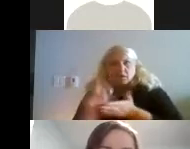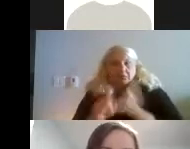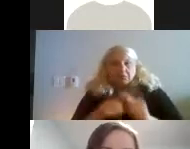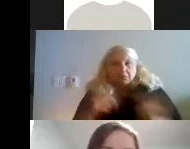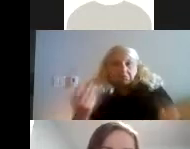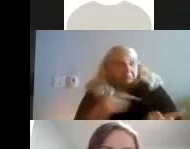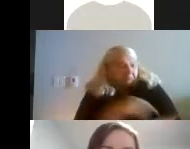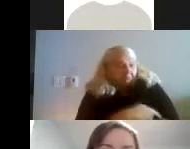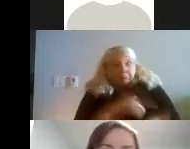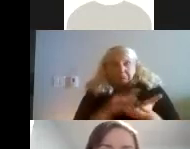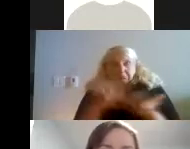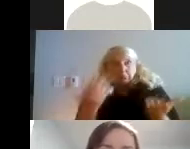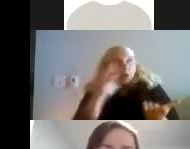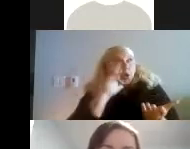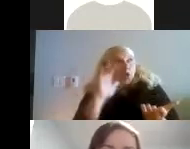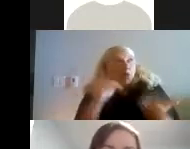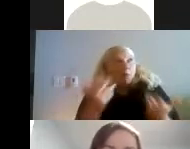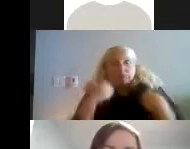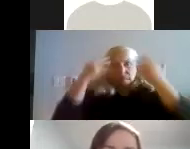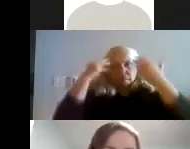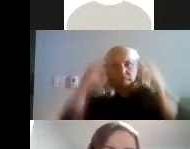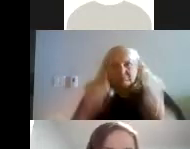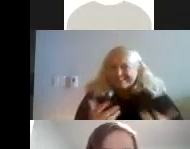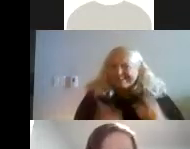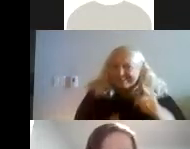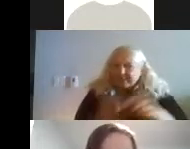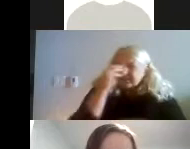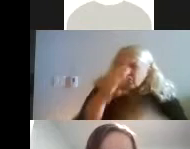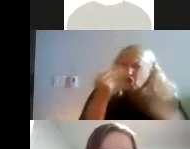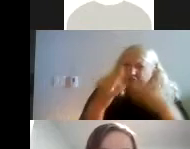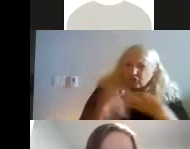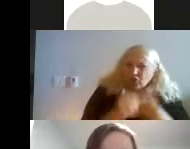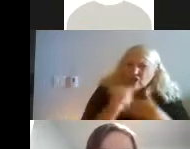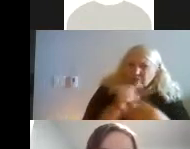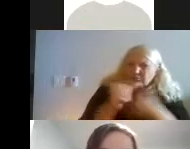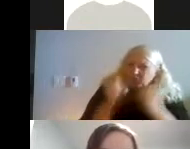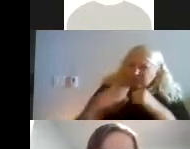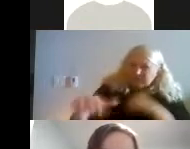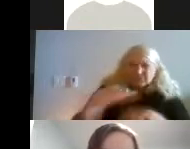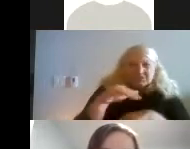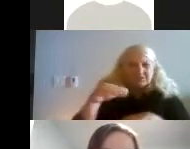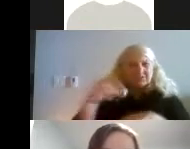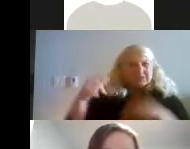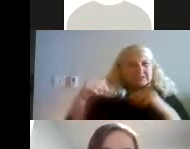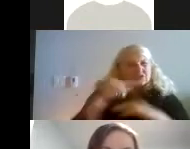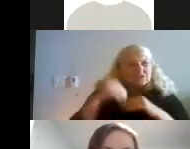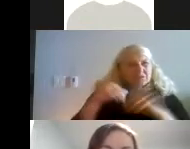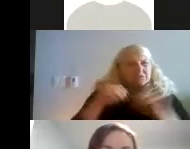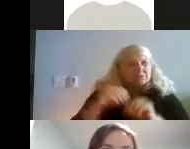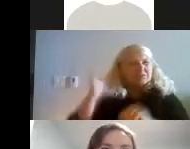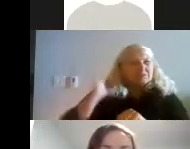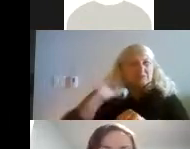And so there's been a lot of harms with Indigenous peoples in research in the past. And Brittany is going to talk a little